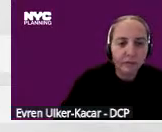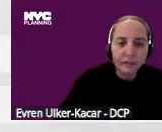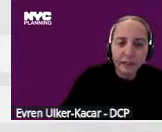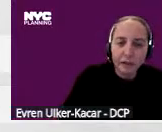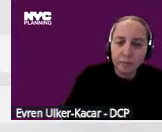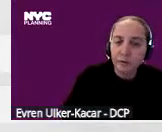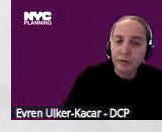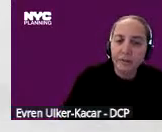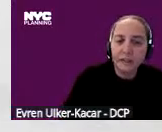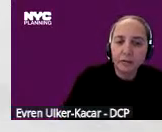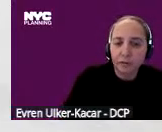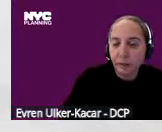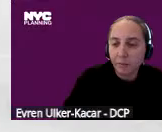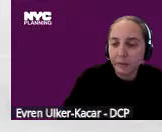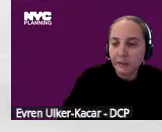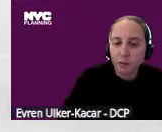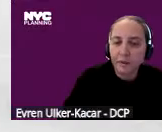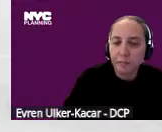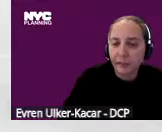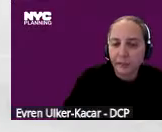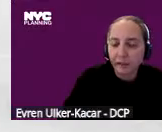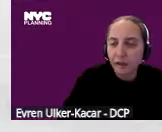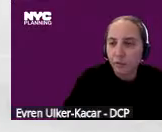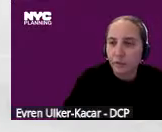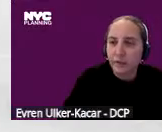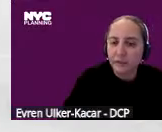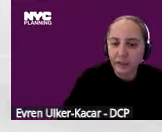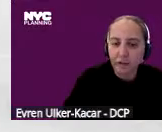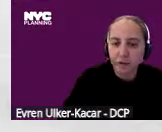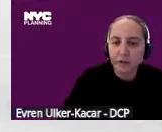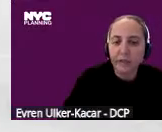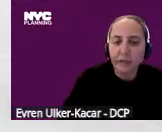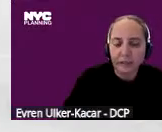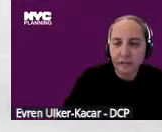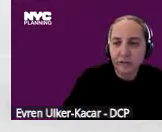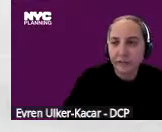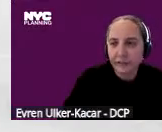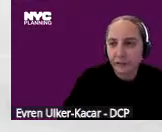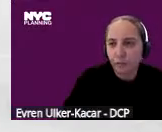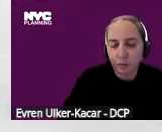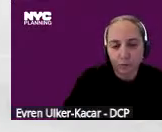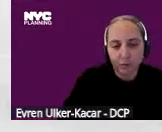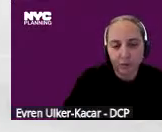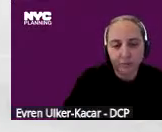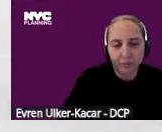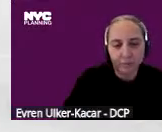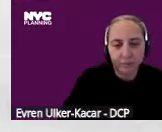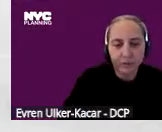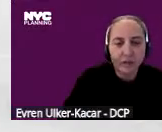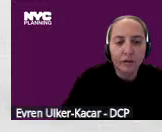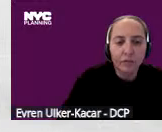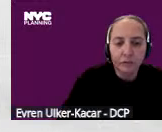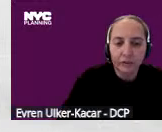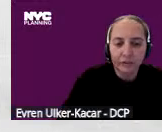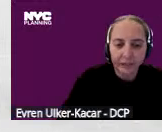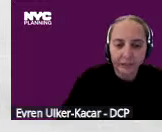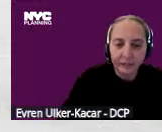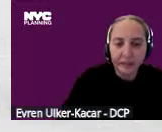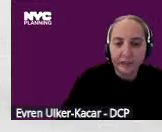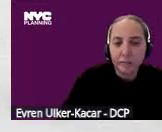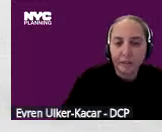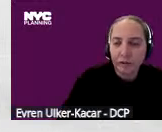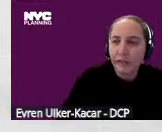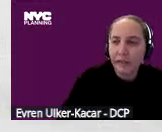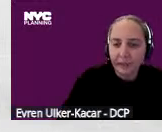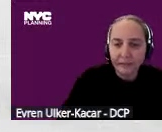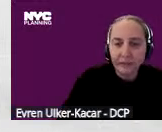We will now proceed to the public scoping meeting for the South Shore Industrial Center proposal. For the record,